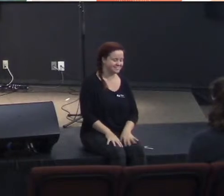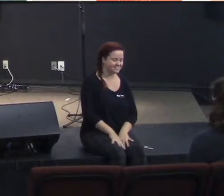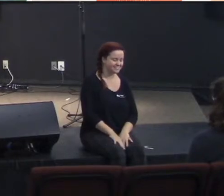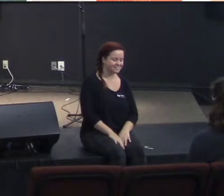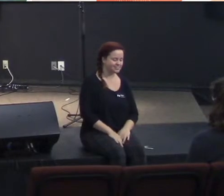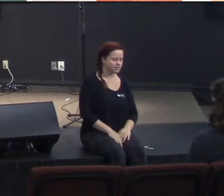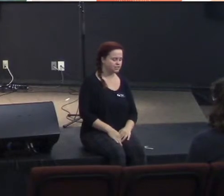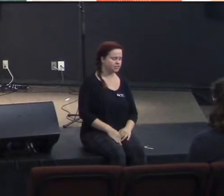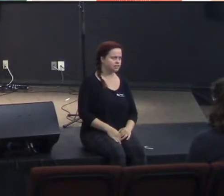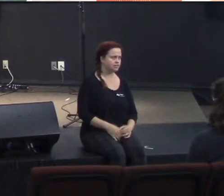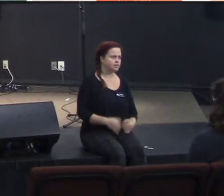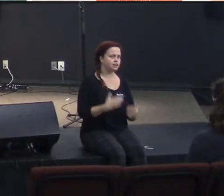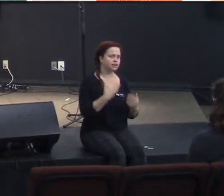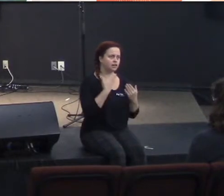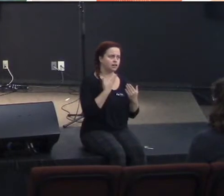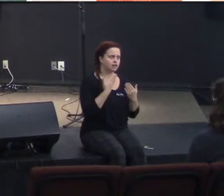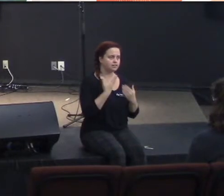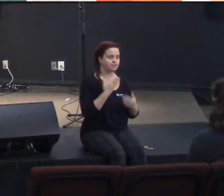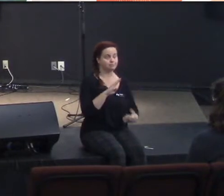So thanks, Bill.